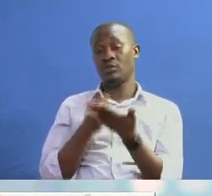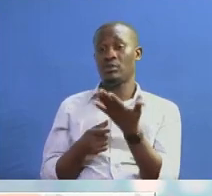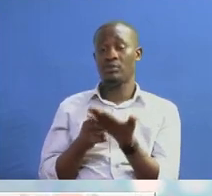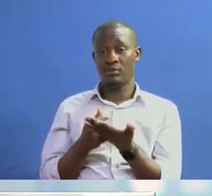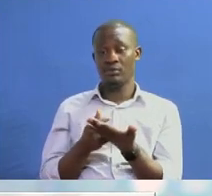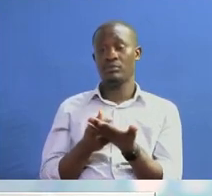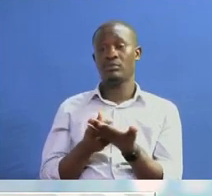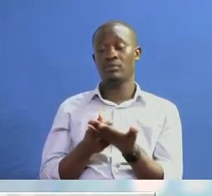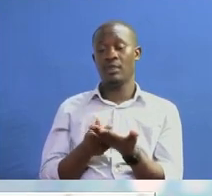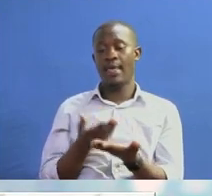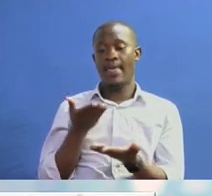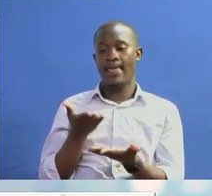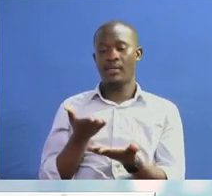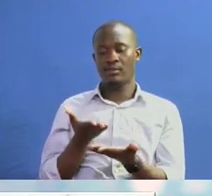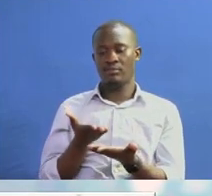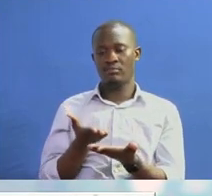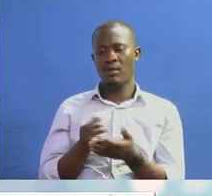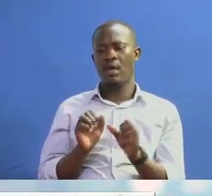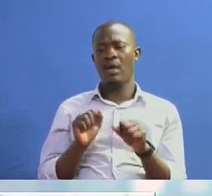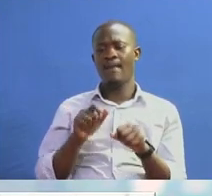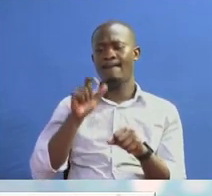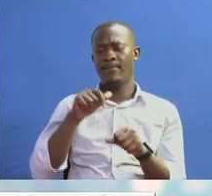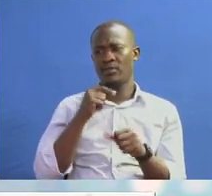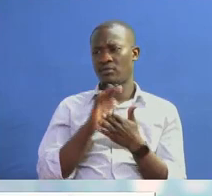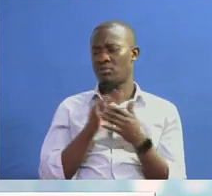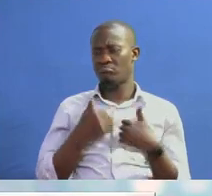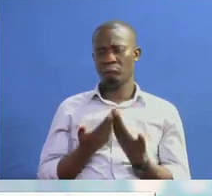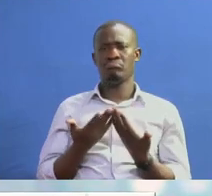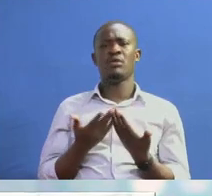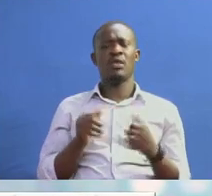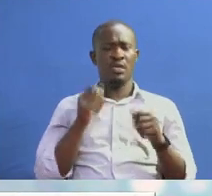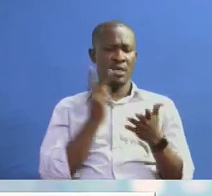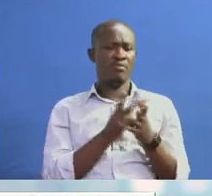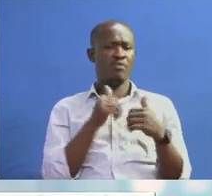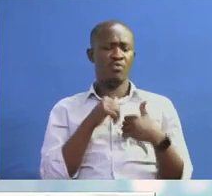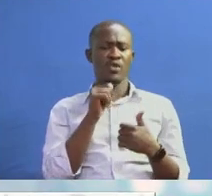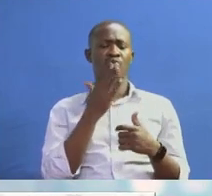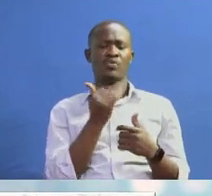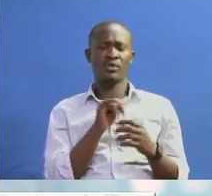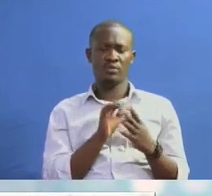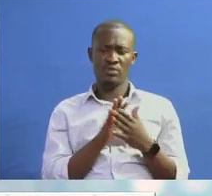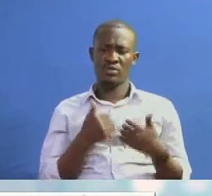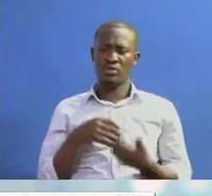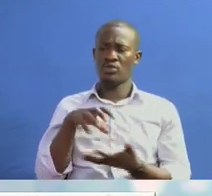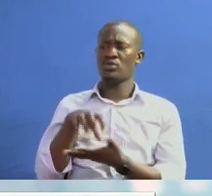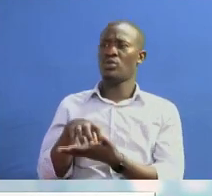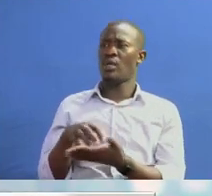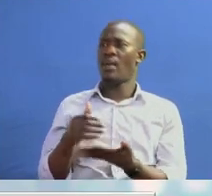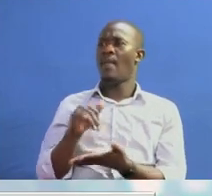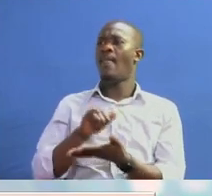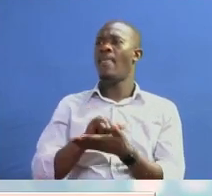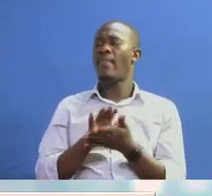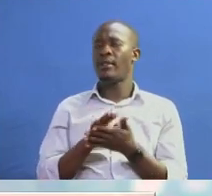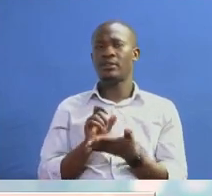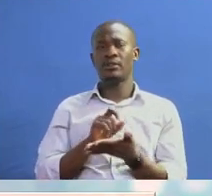that these deals have to be sustainable. We don't want a situation, the government don't want a situation that